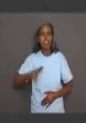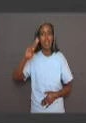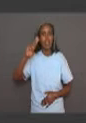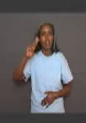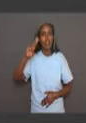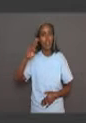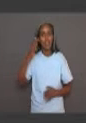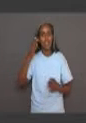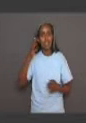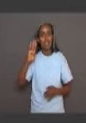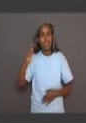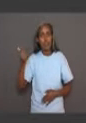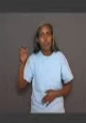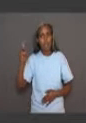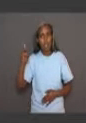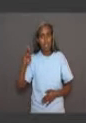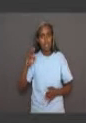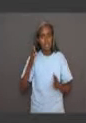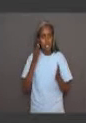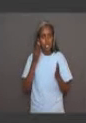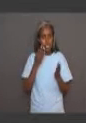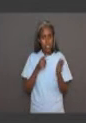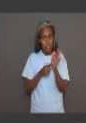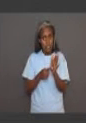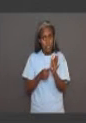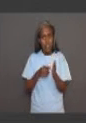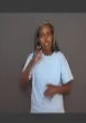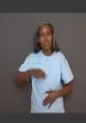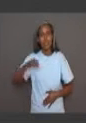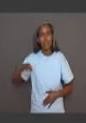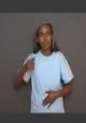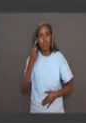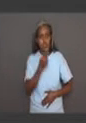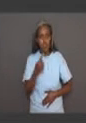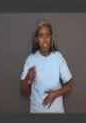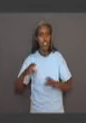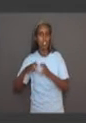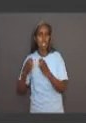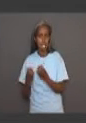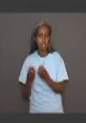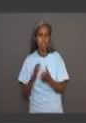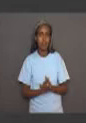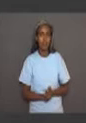of the bars indicate the frequency of each class.